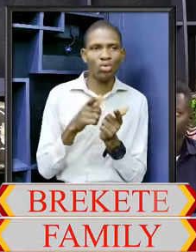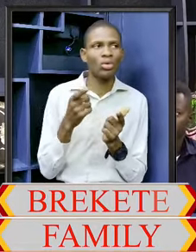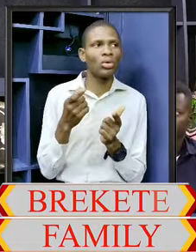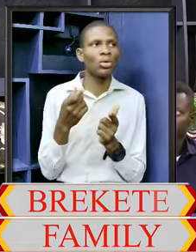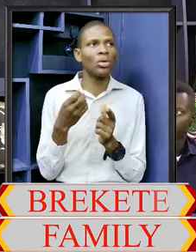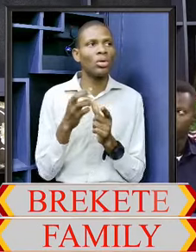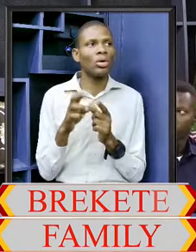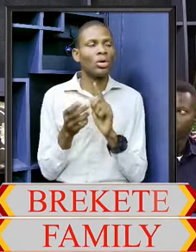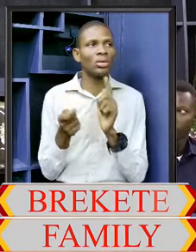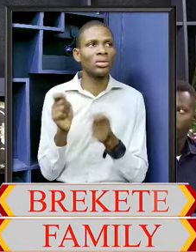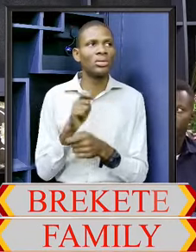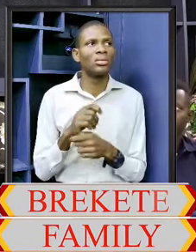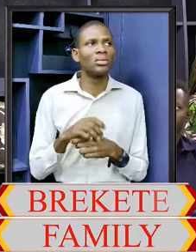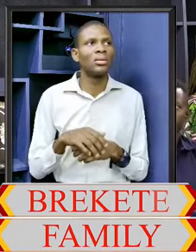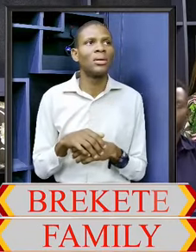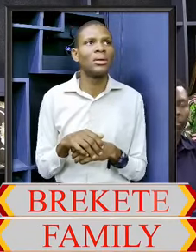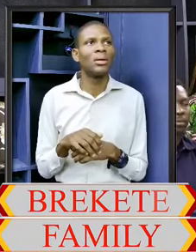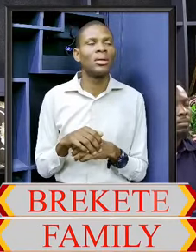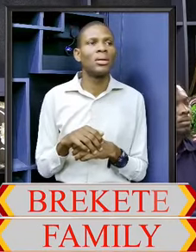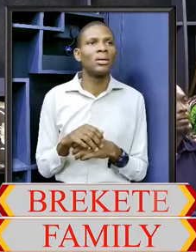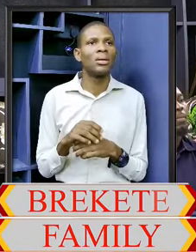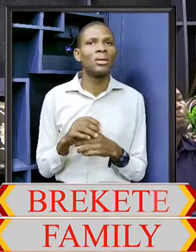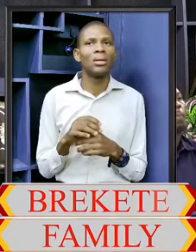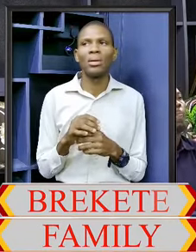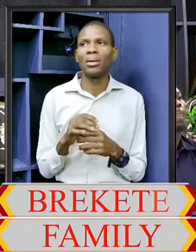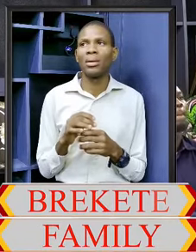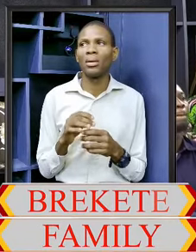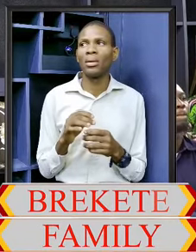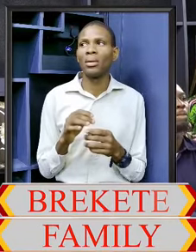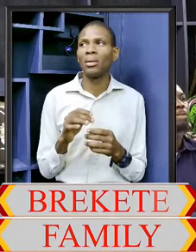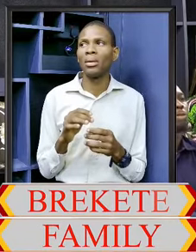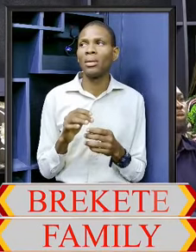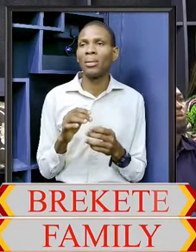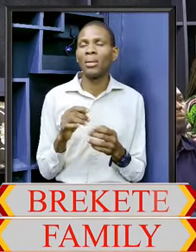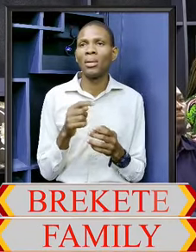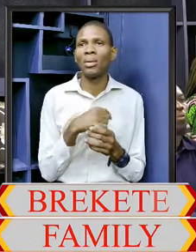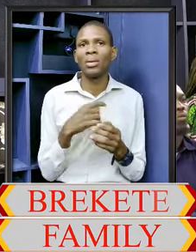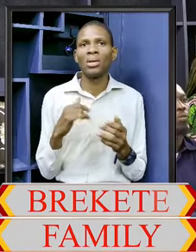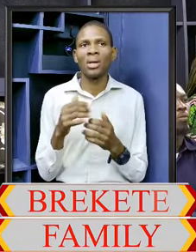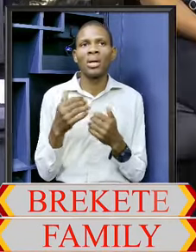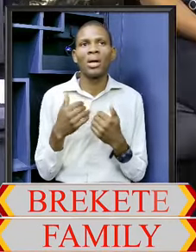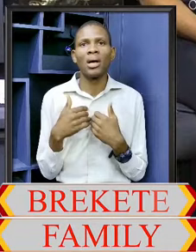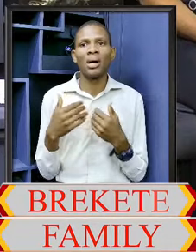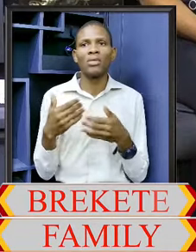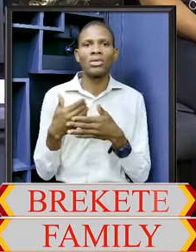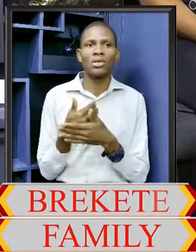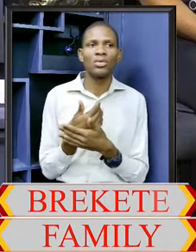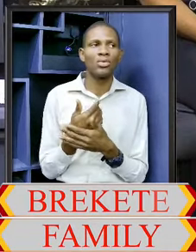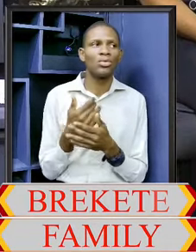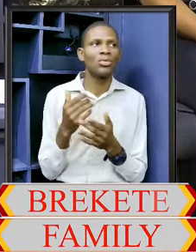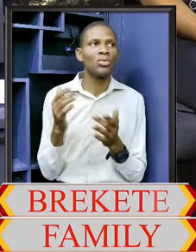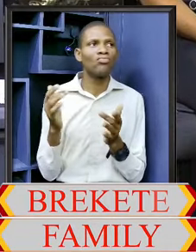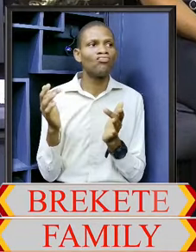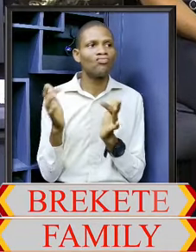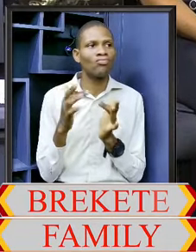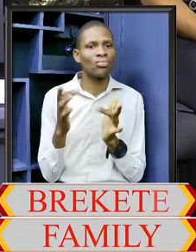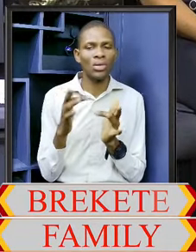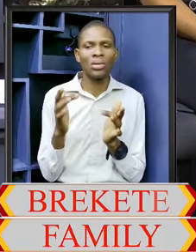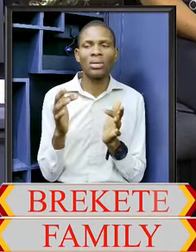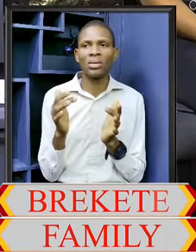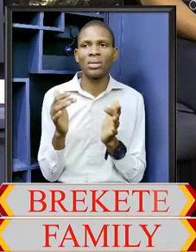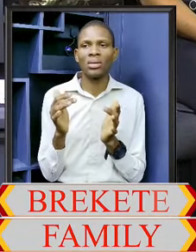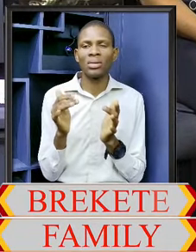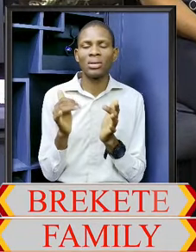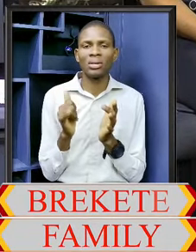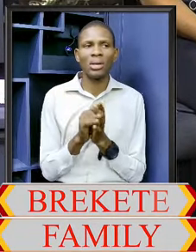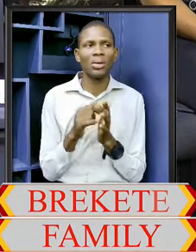the position. Continue. Apart from this promo where we did run, we still get new content where we don't add